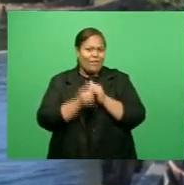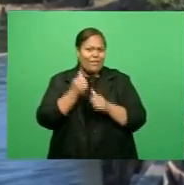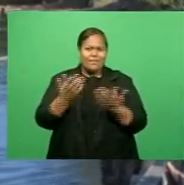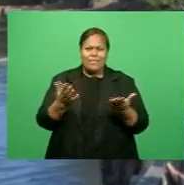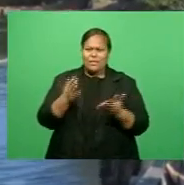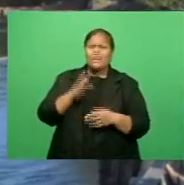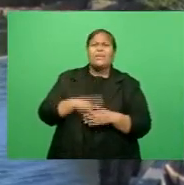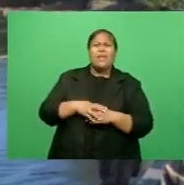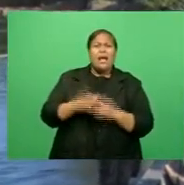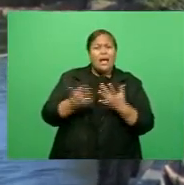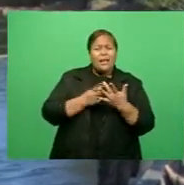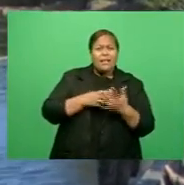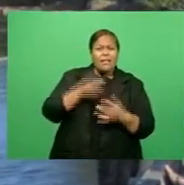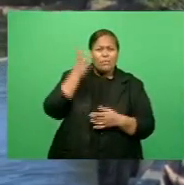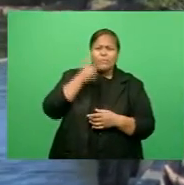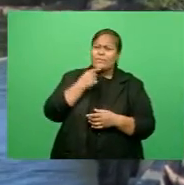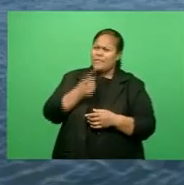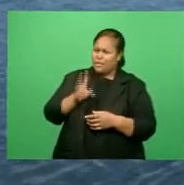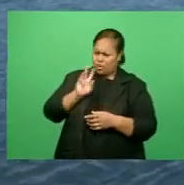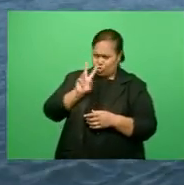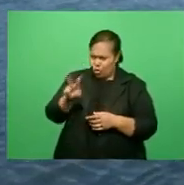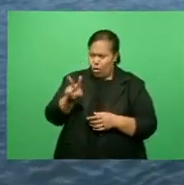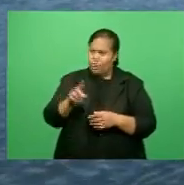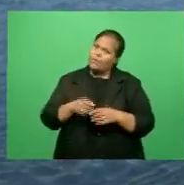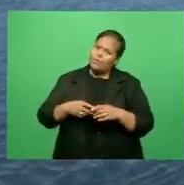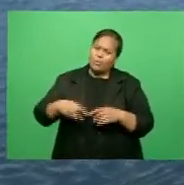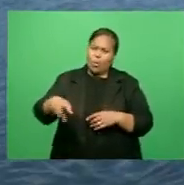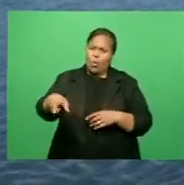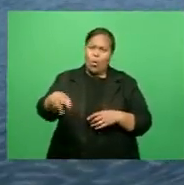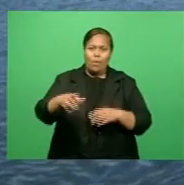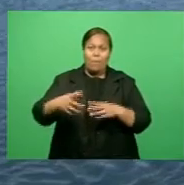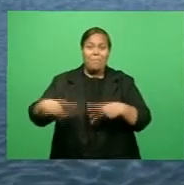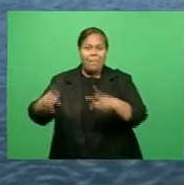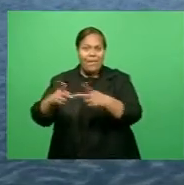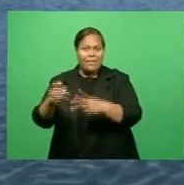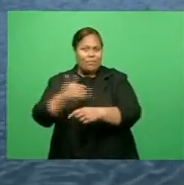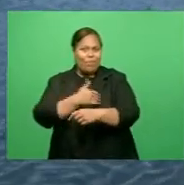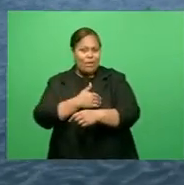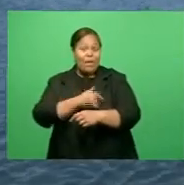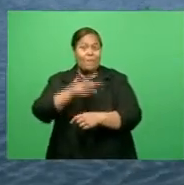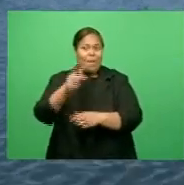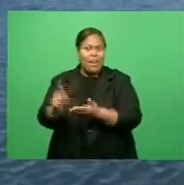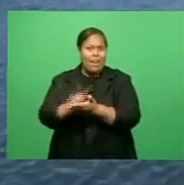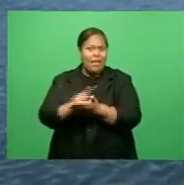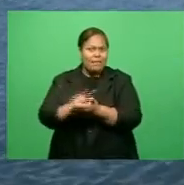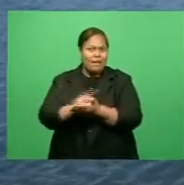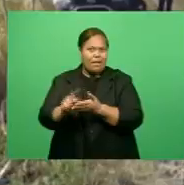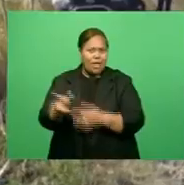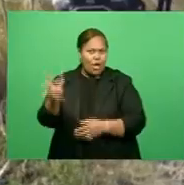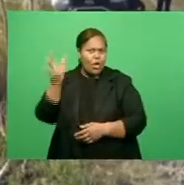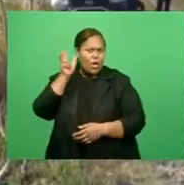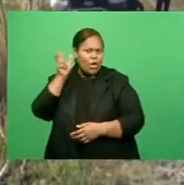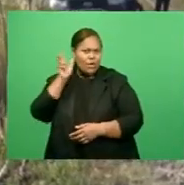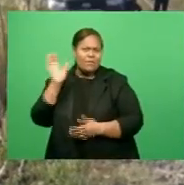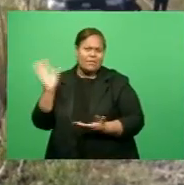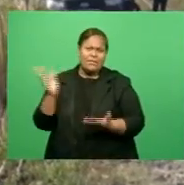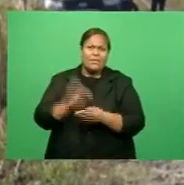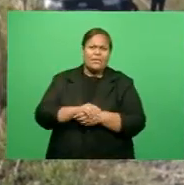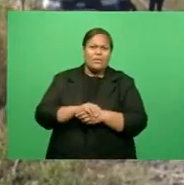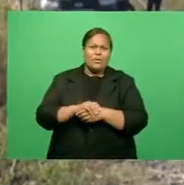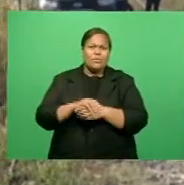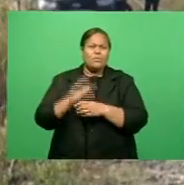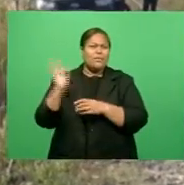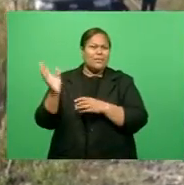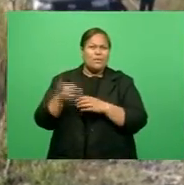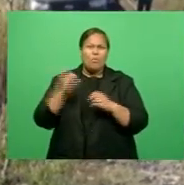going towards the spot in the morning. Bimalawati says it was not until later, when they heard the sirens, that she